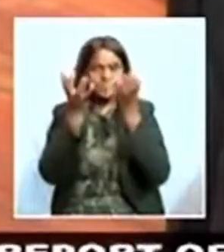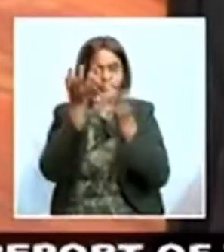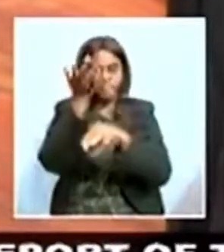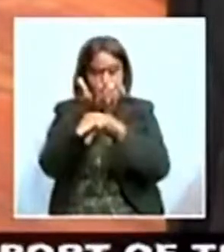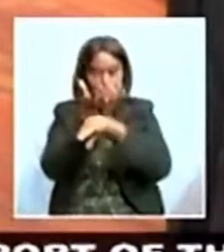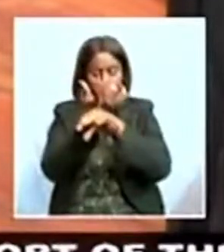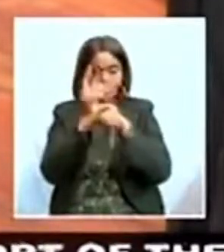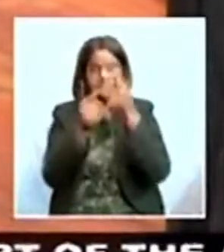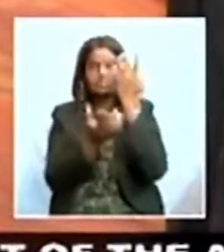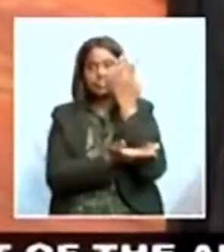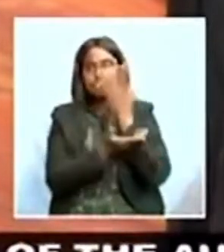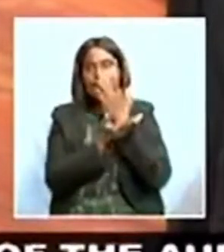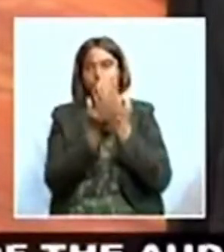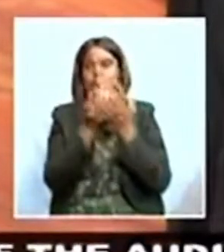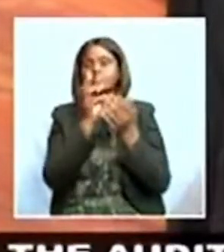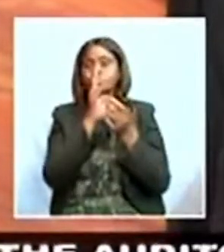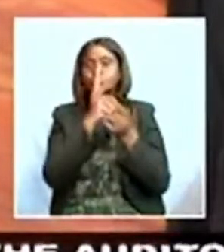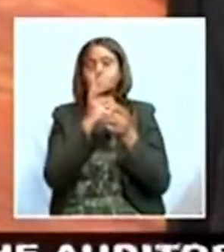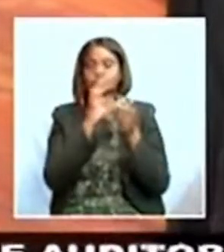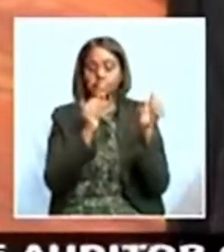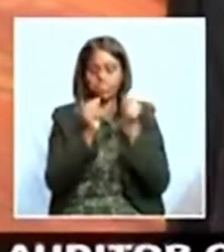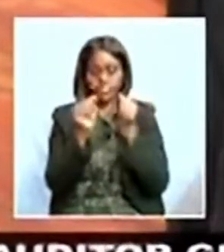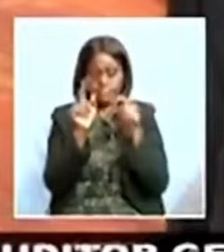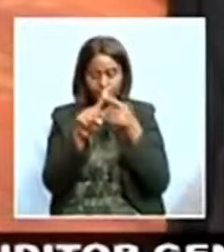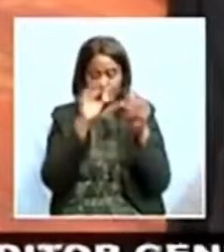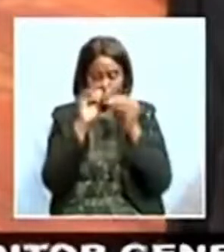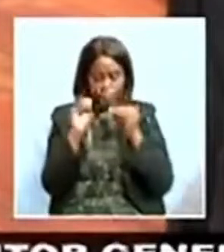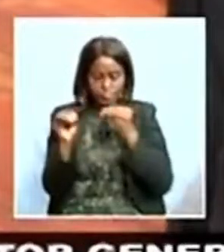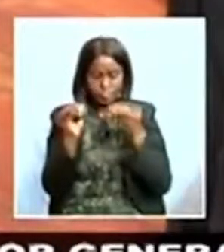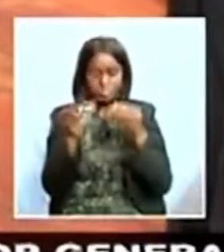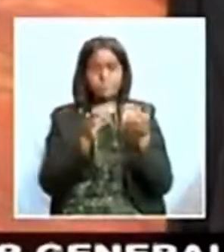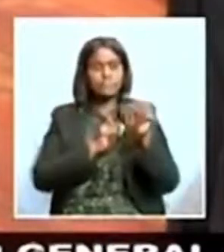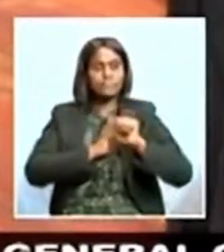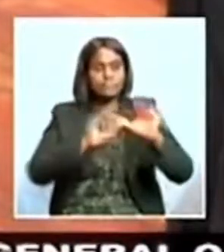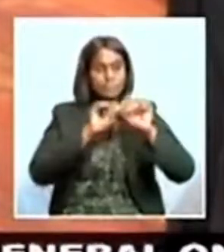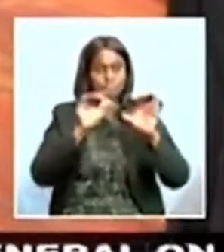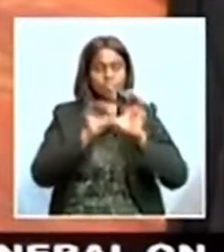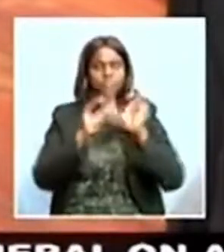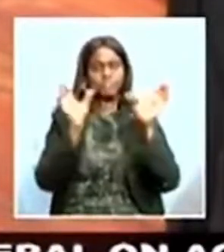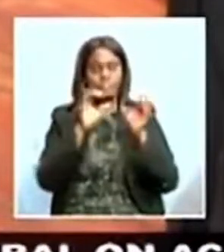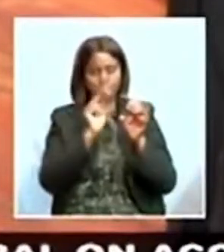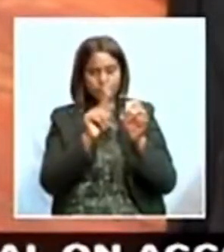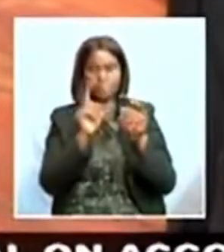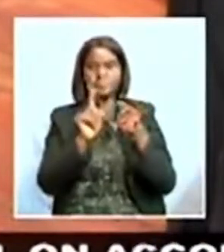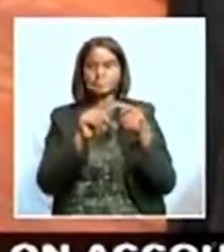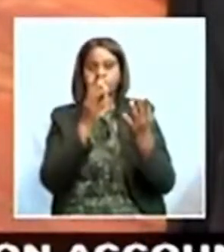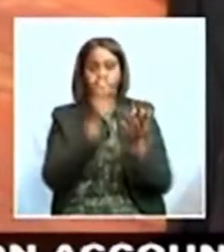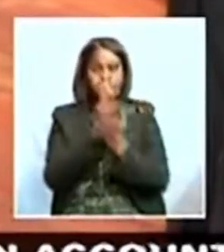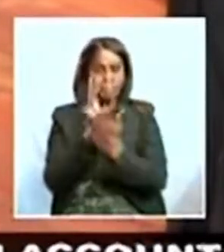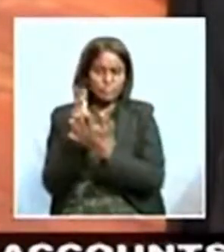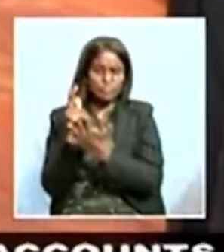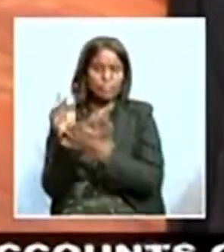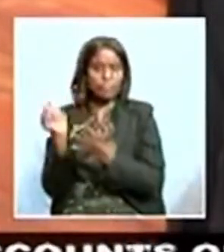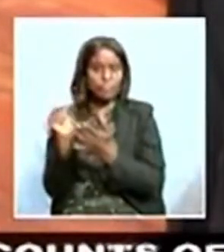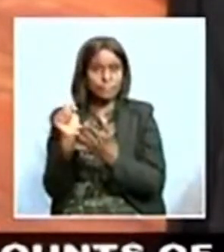to improve water recirculation system. Rehabilitation of the plumbing system at the council truck park